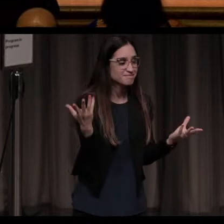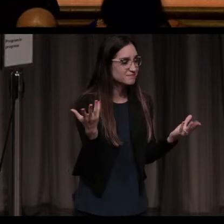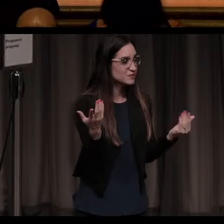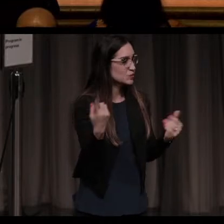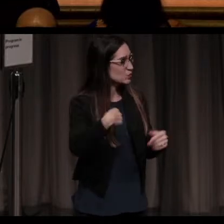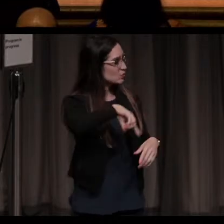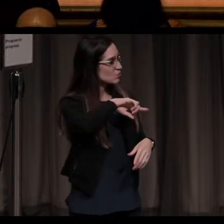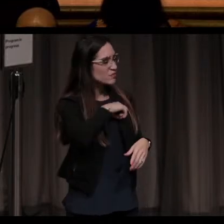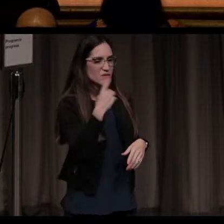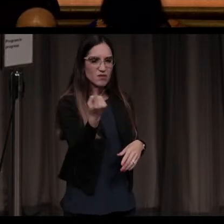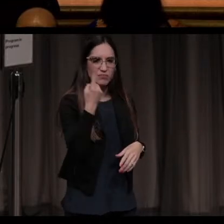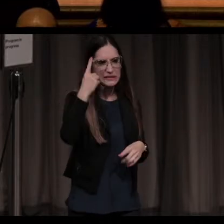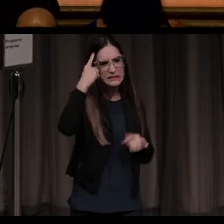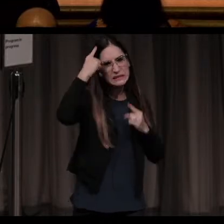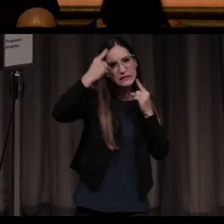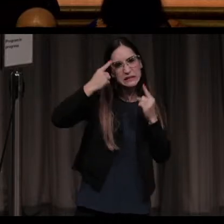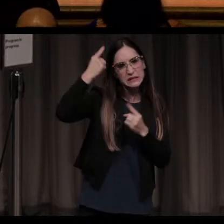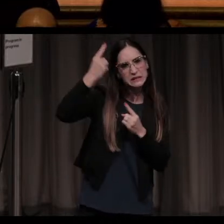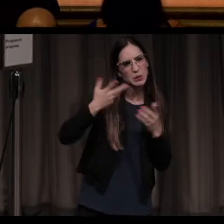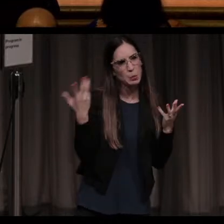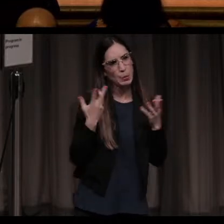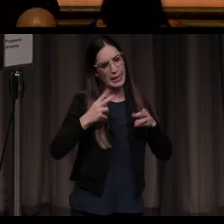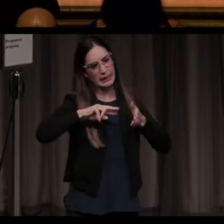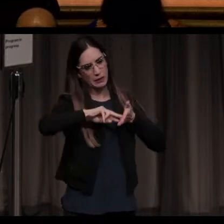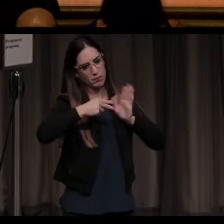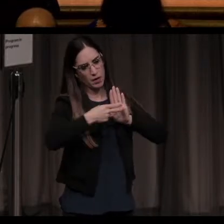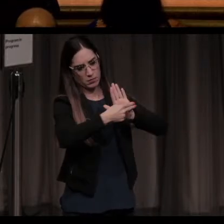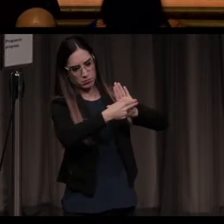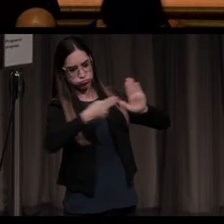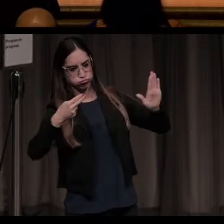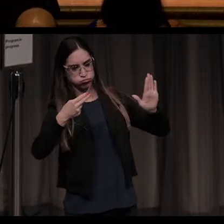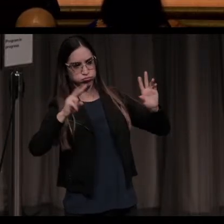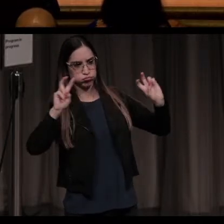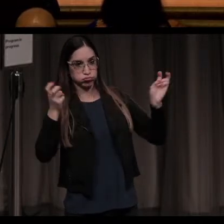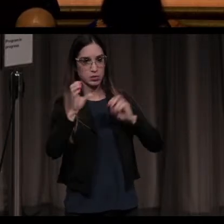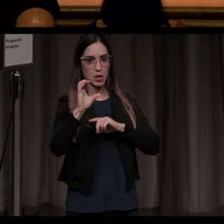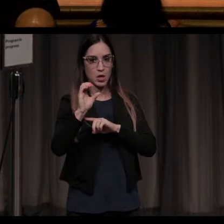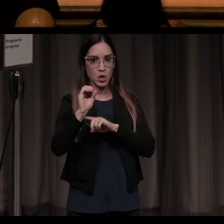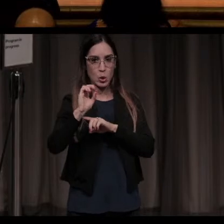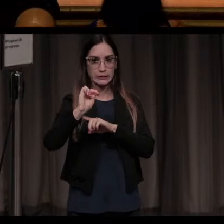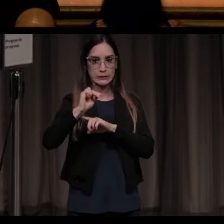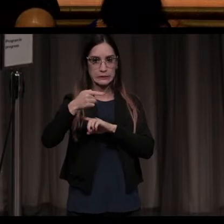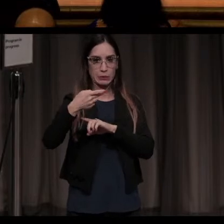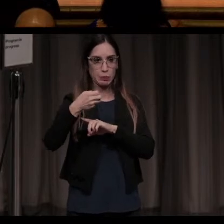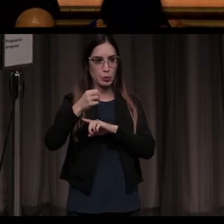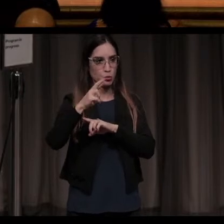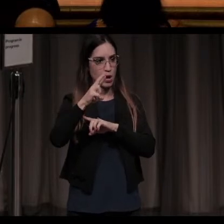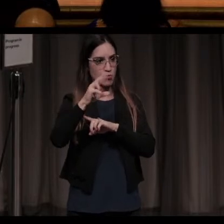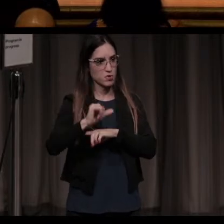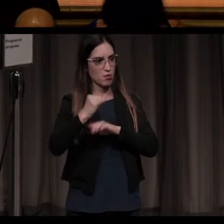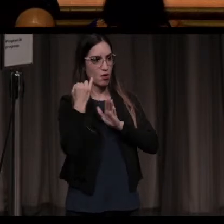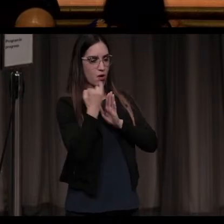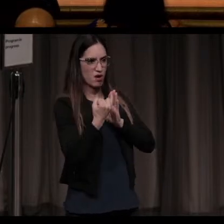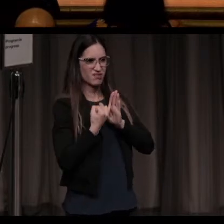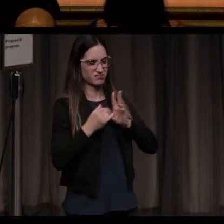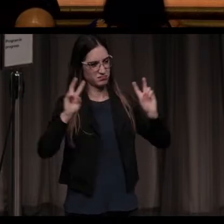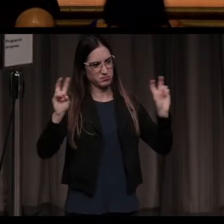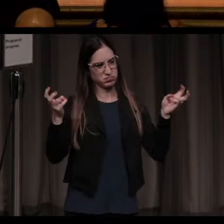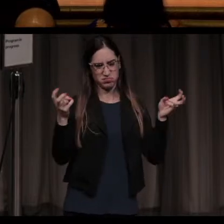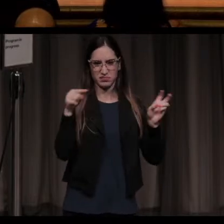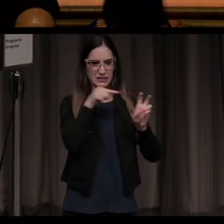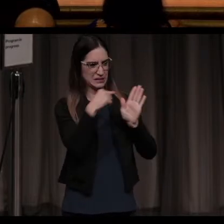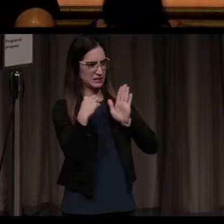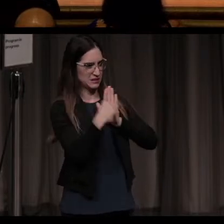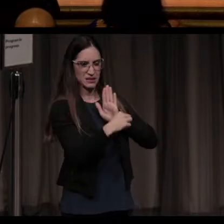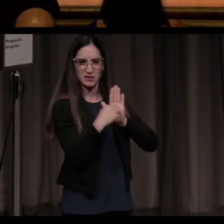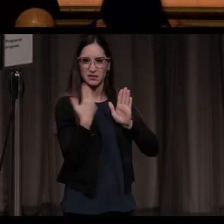we're always wondering, right? Like, what is contemporary art? And that's such a difficult question too. I mean, difficult and not